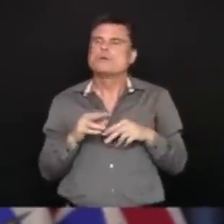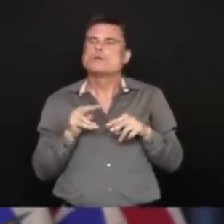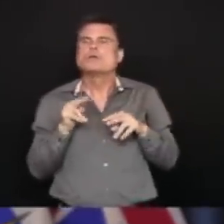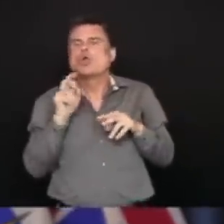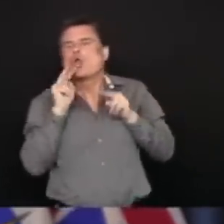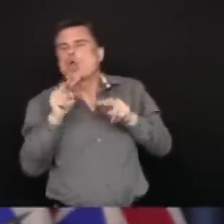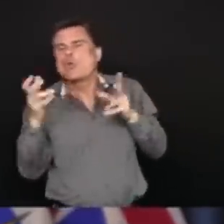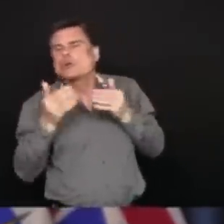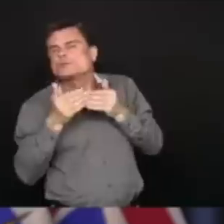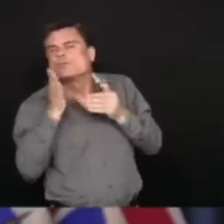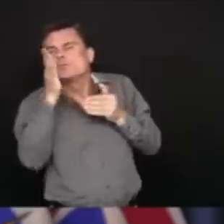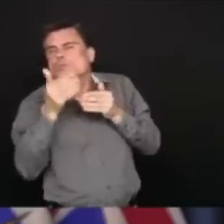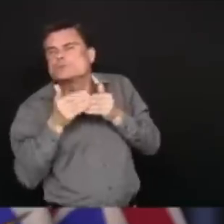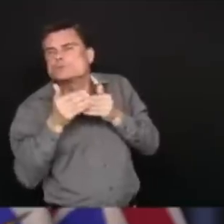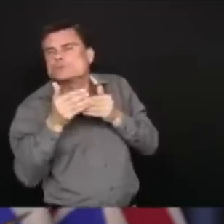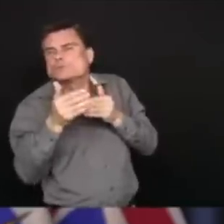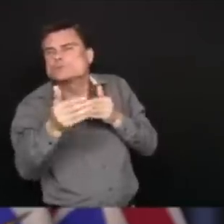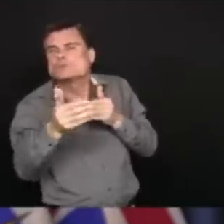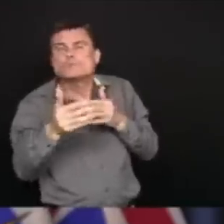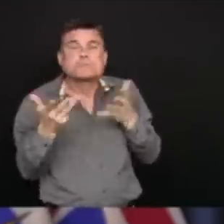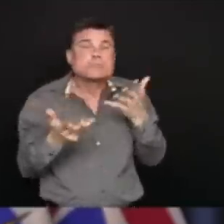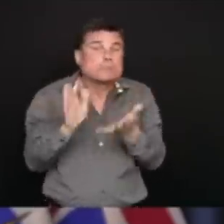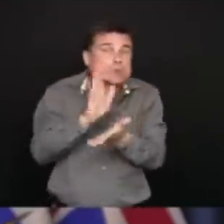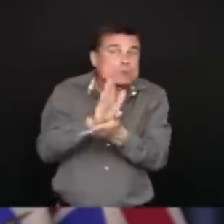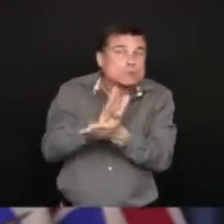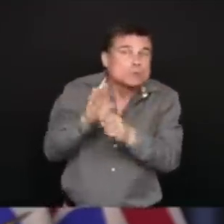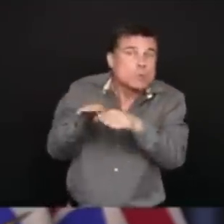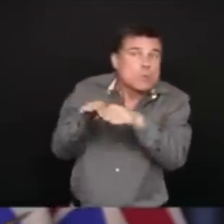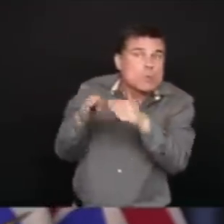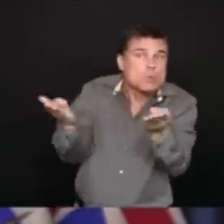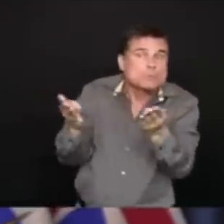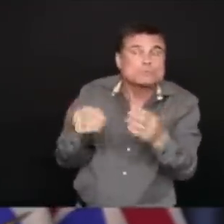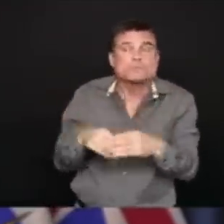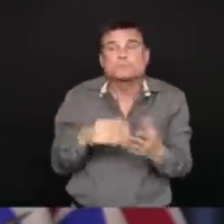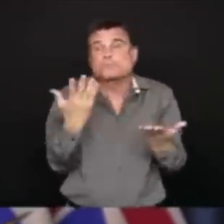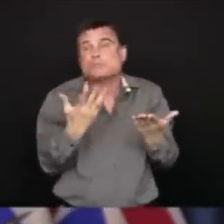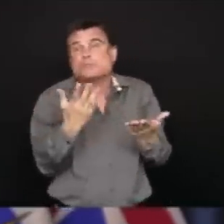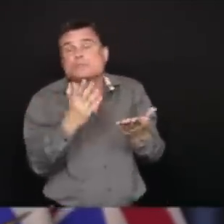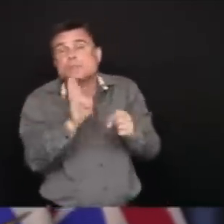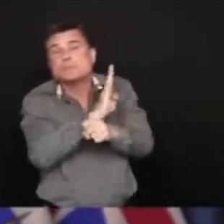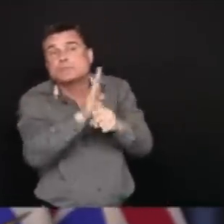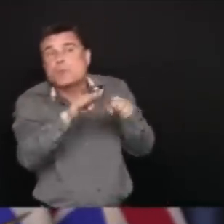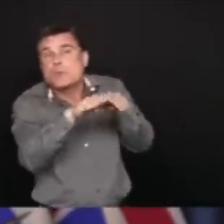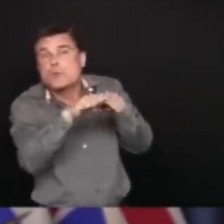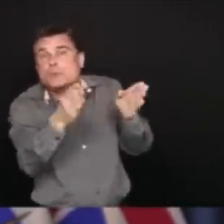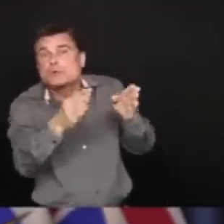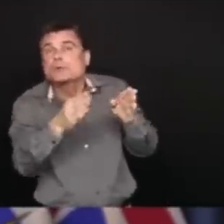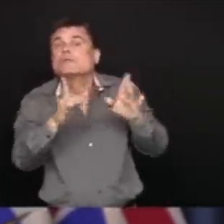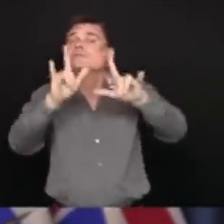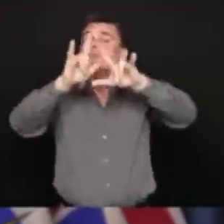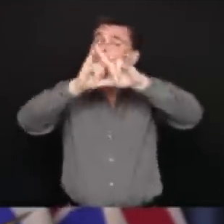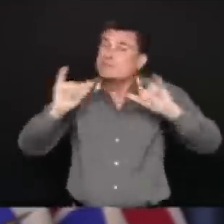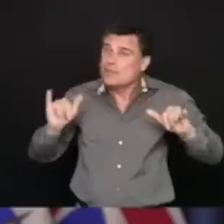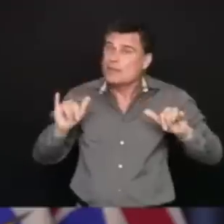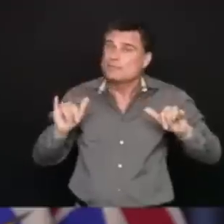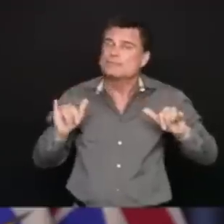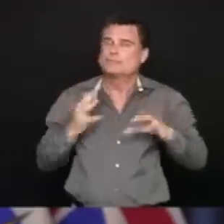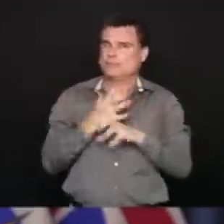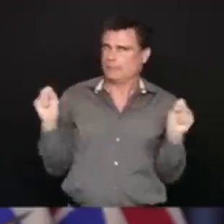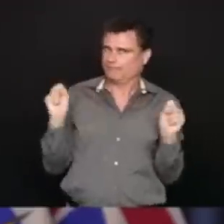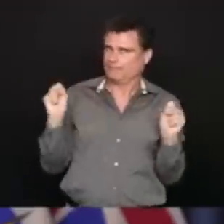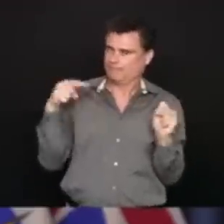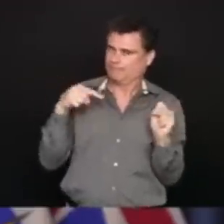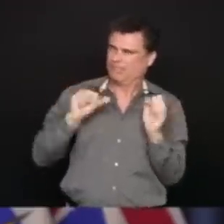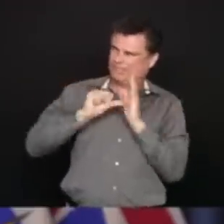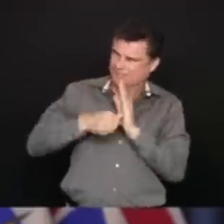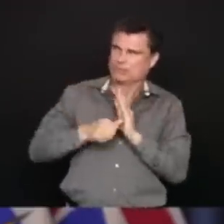us. And that is what we'll be working on with you and for you in the next couple of weeks. What we need to do now is to